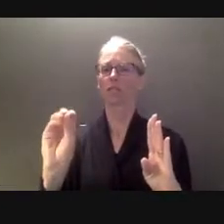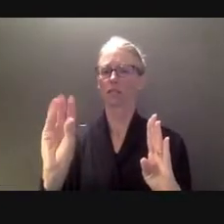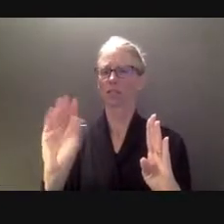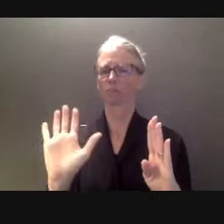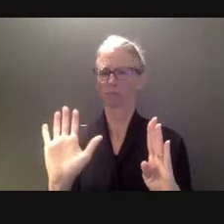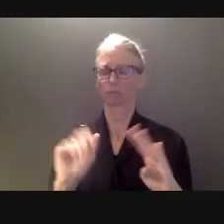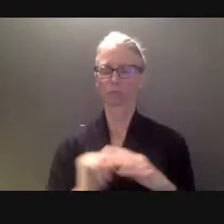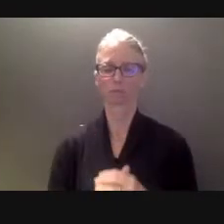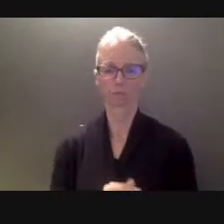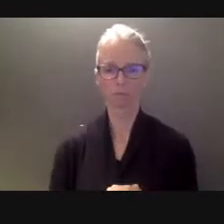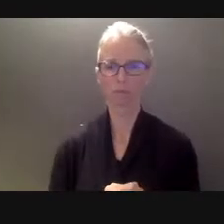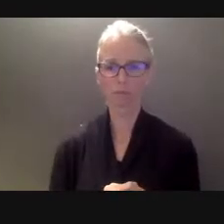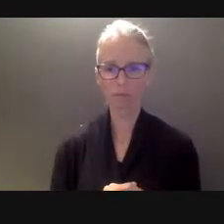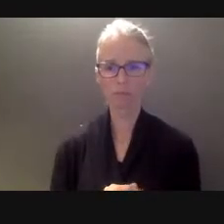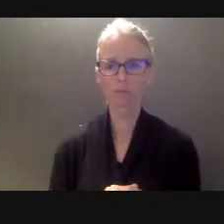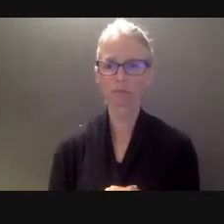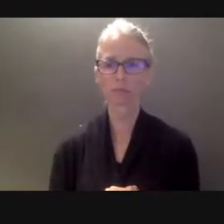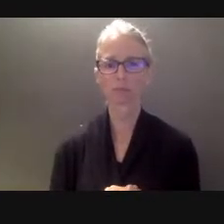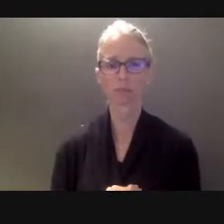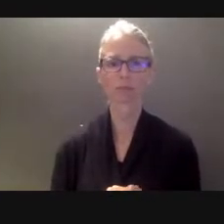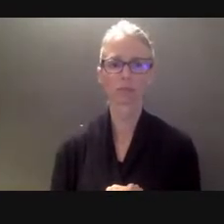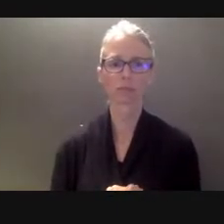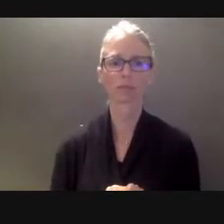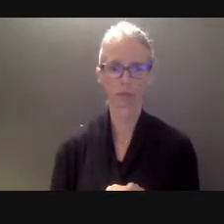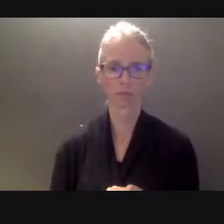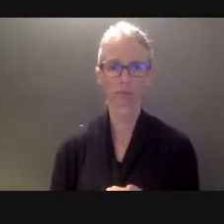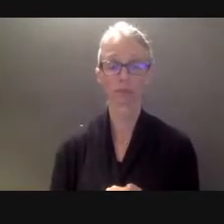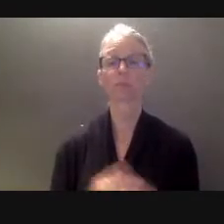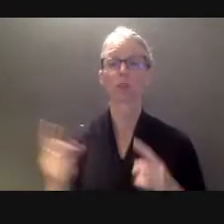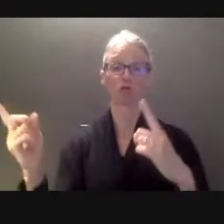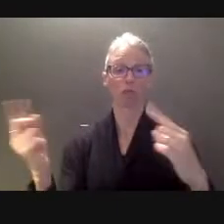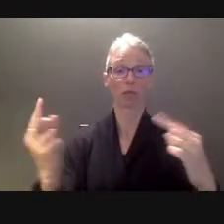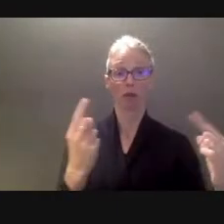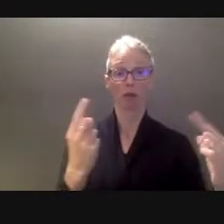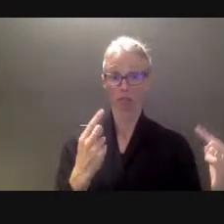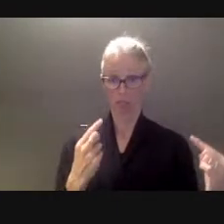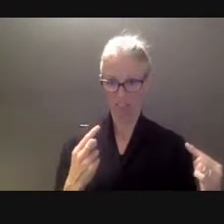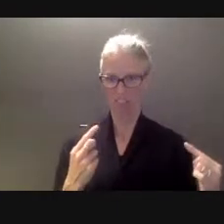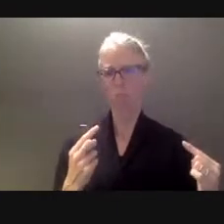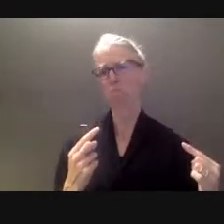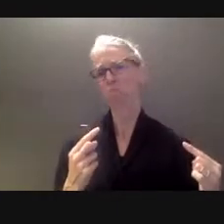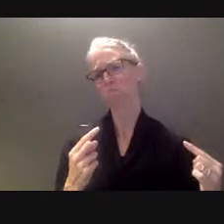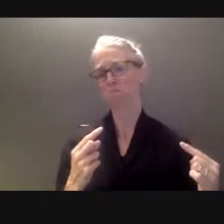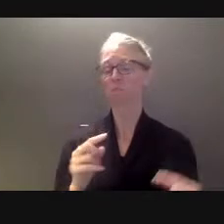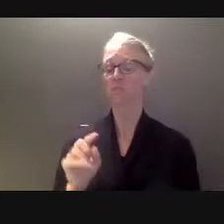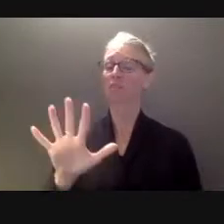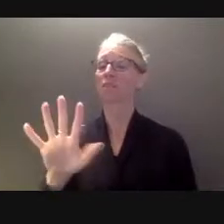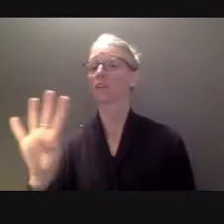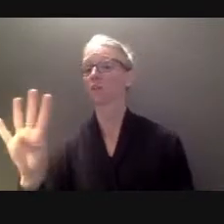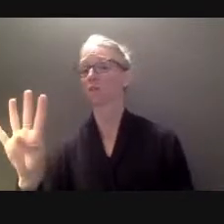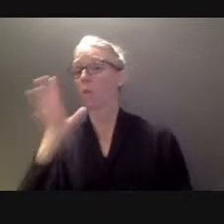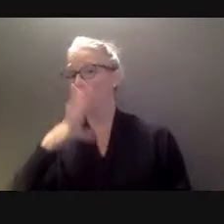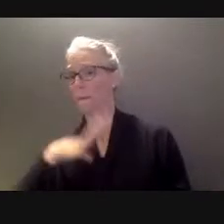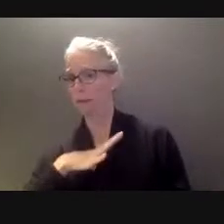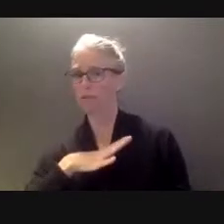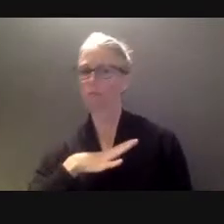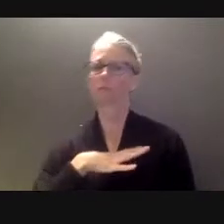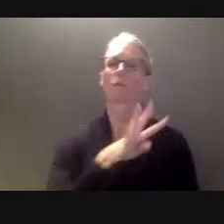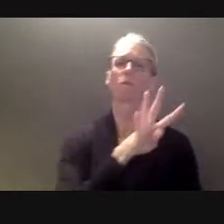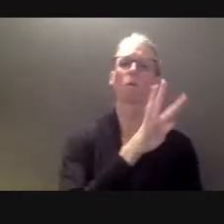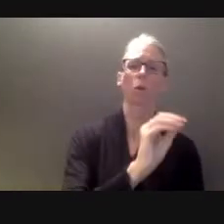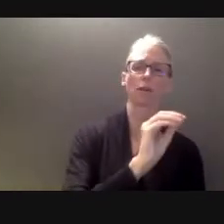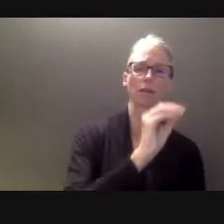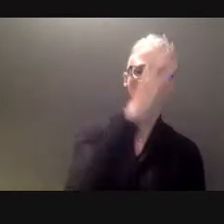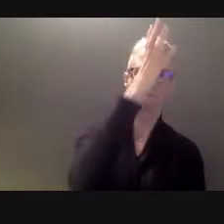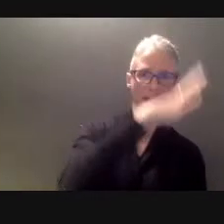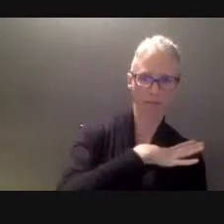did have about 54% of responses from women, 40% from men, and the rest, there were